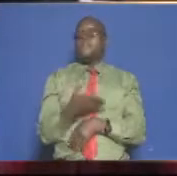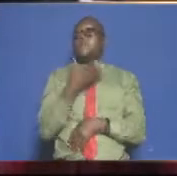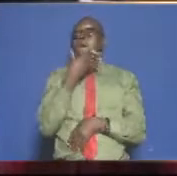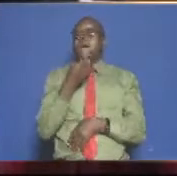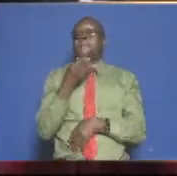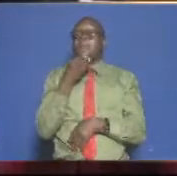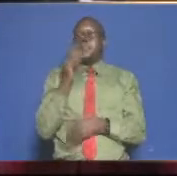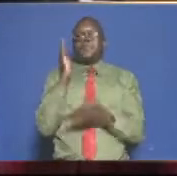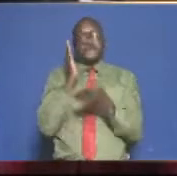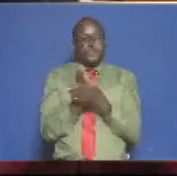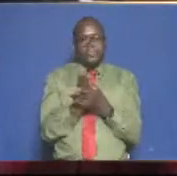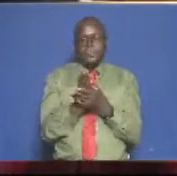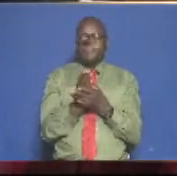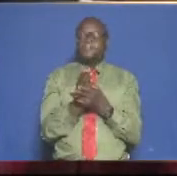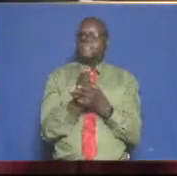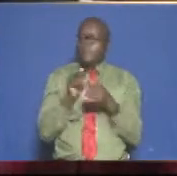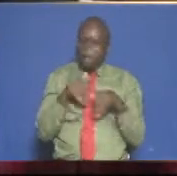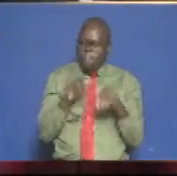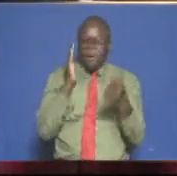had fidelity to the truth.